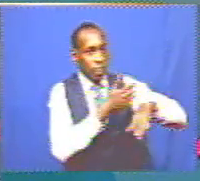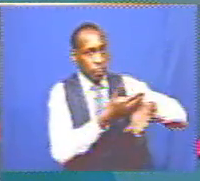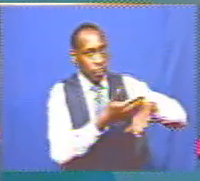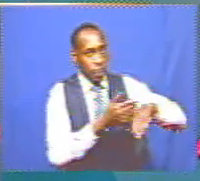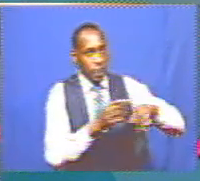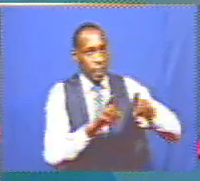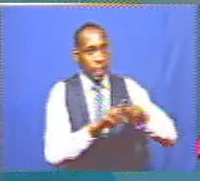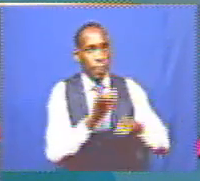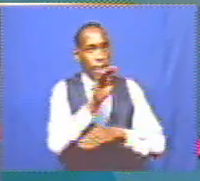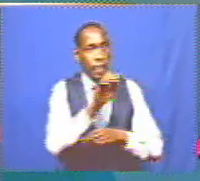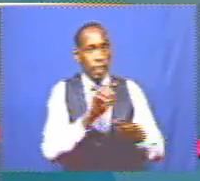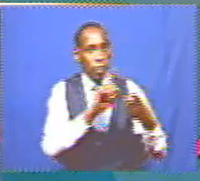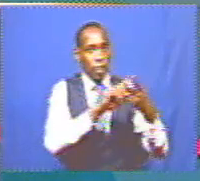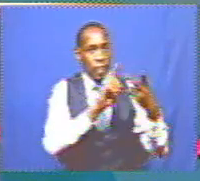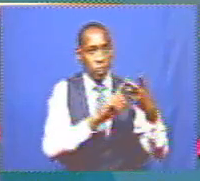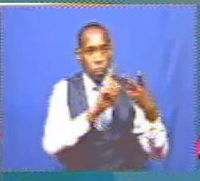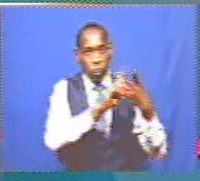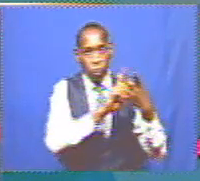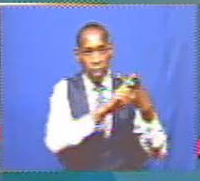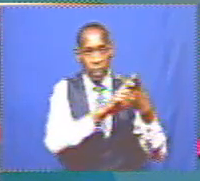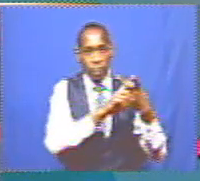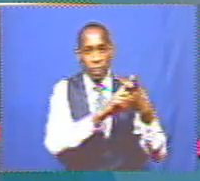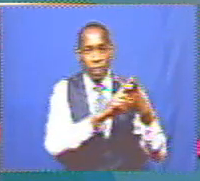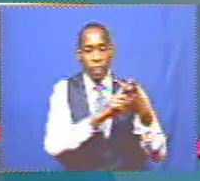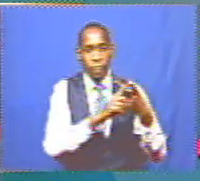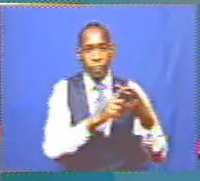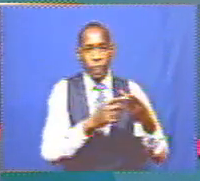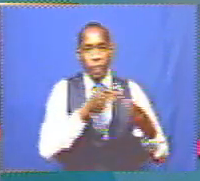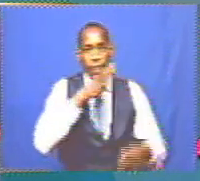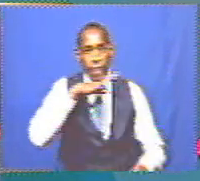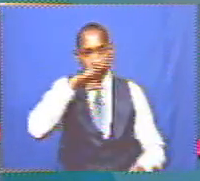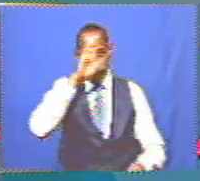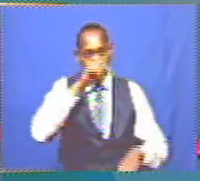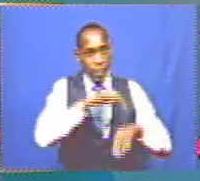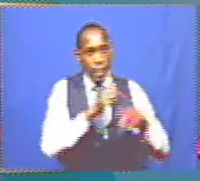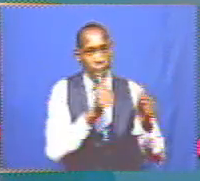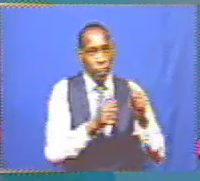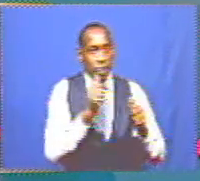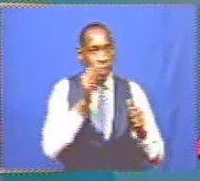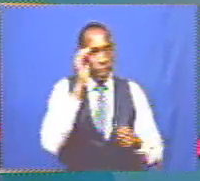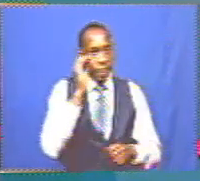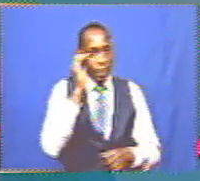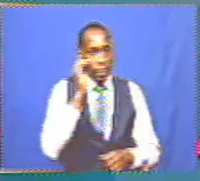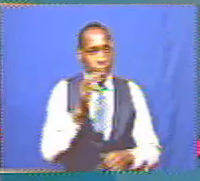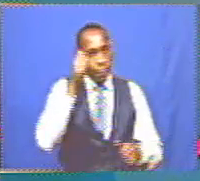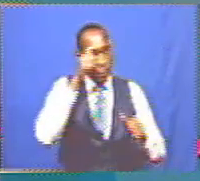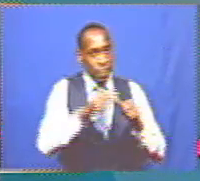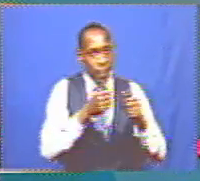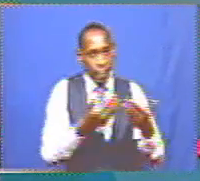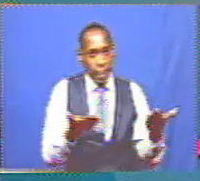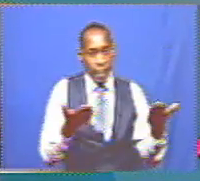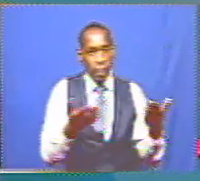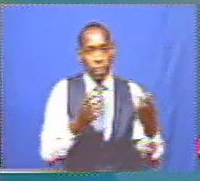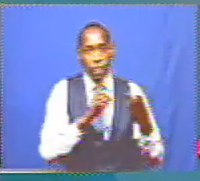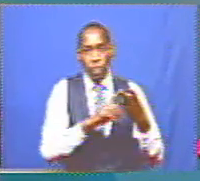you two quick questions. One, what's your lowest moment, if you can remember any? And then we mm-hmm. are